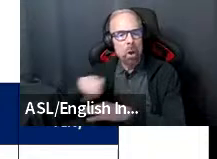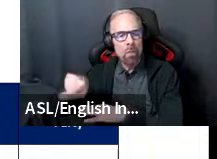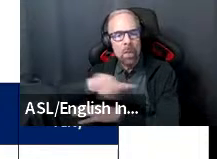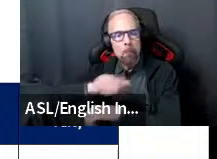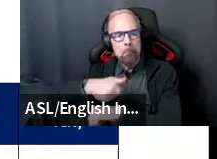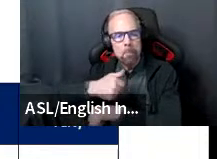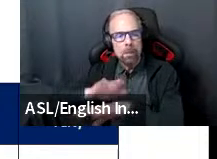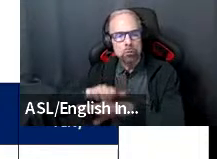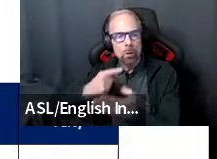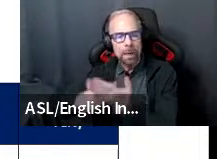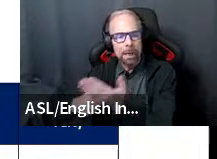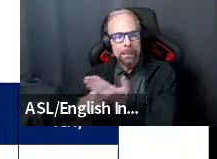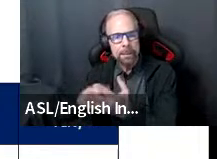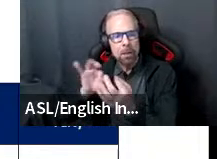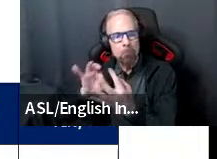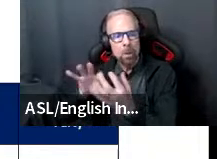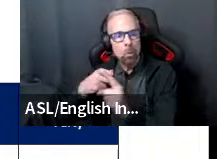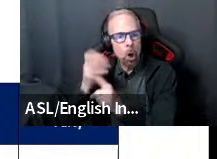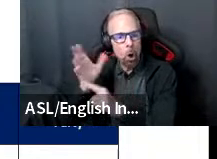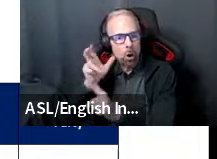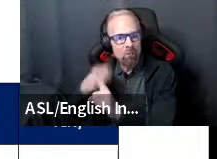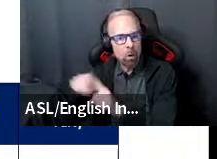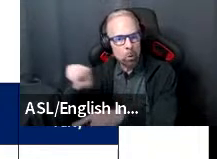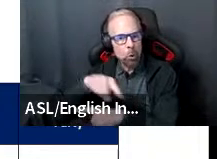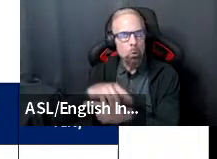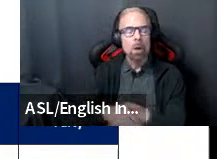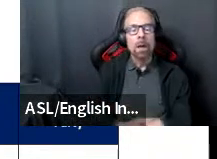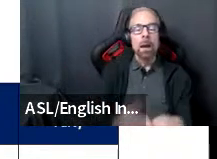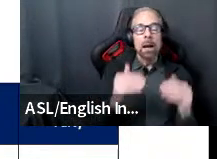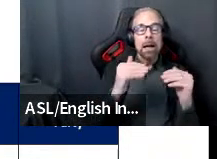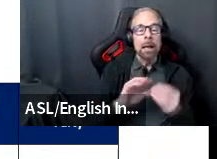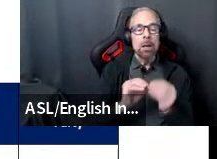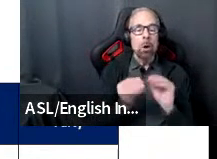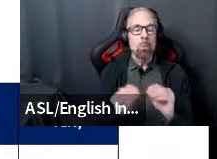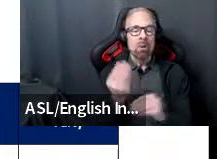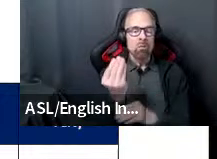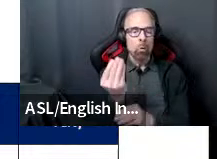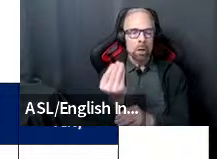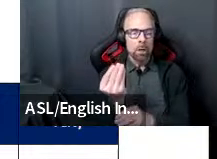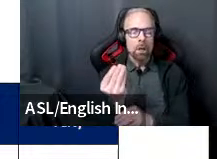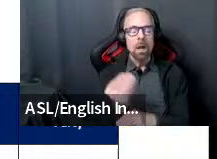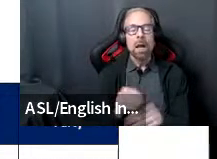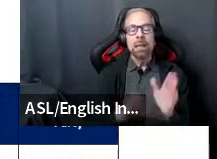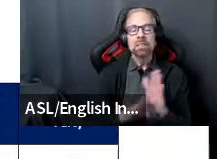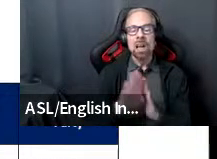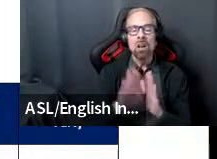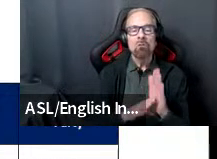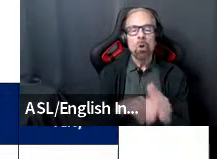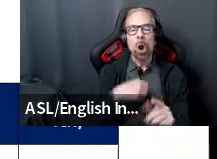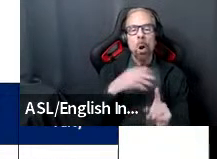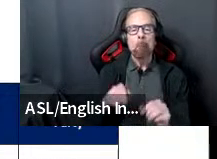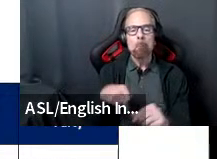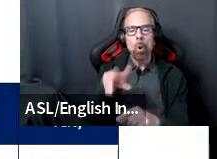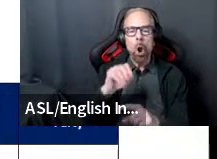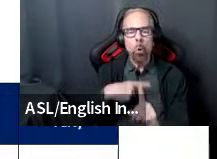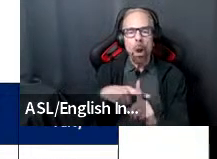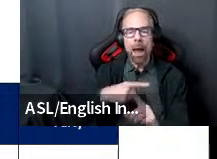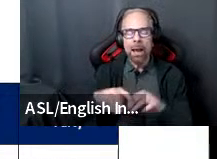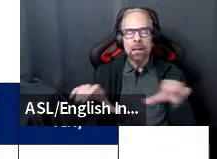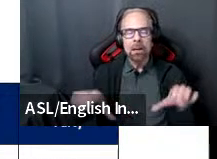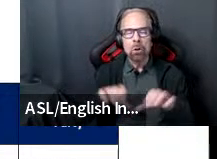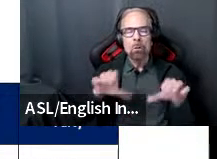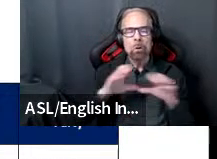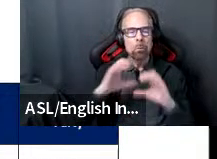input that we heard from all of you. The next, number 14, develop a proactive communication plan